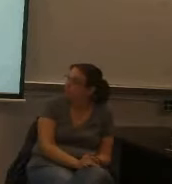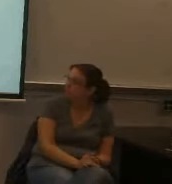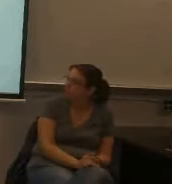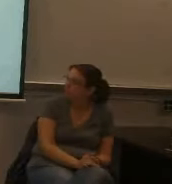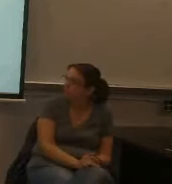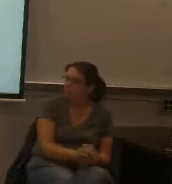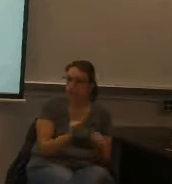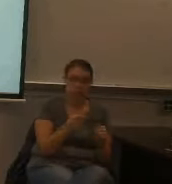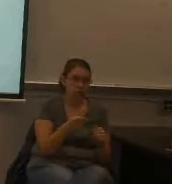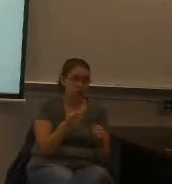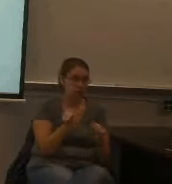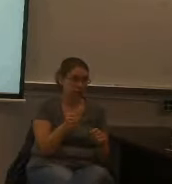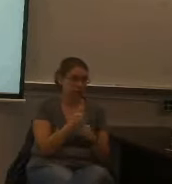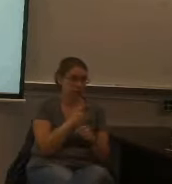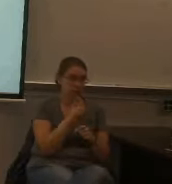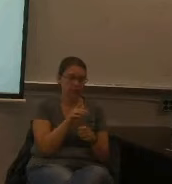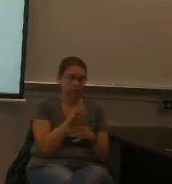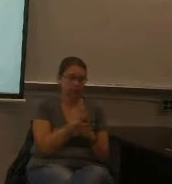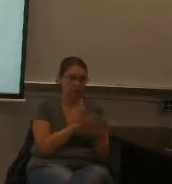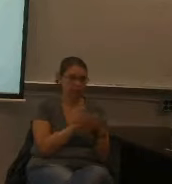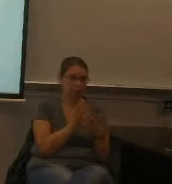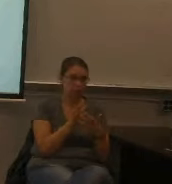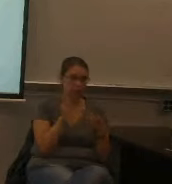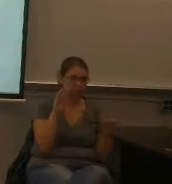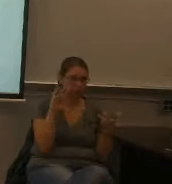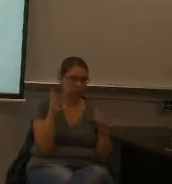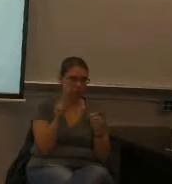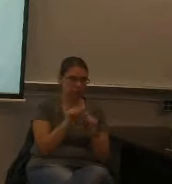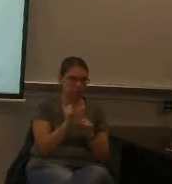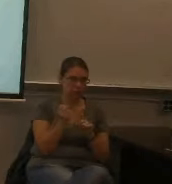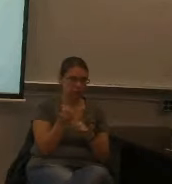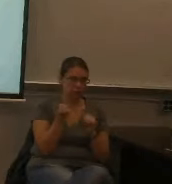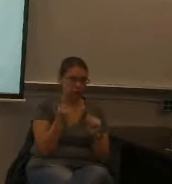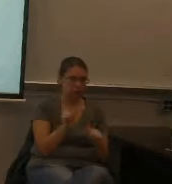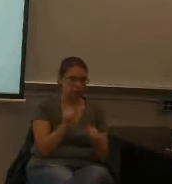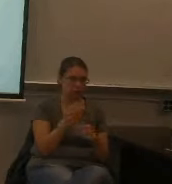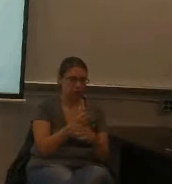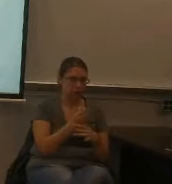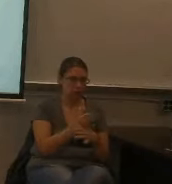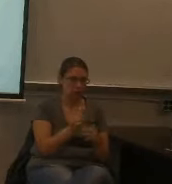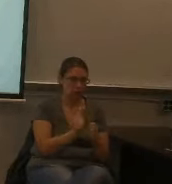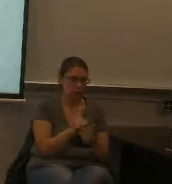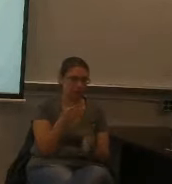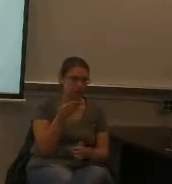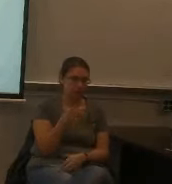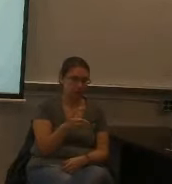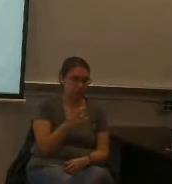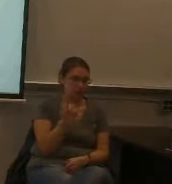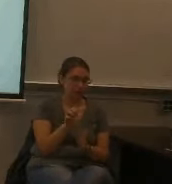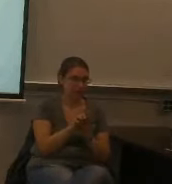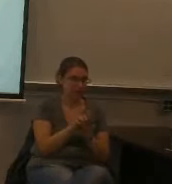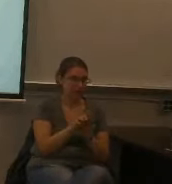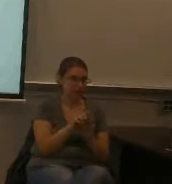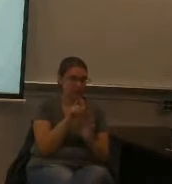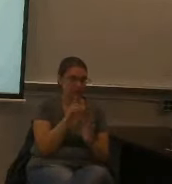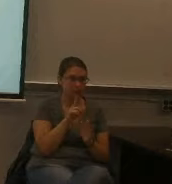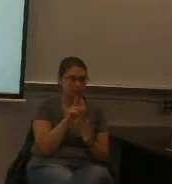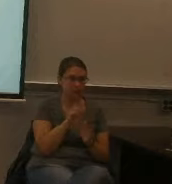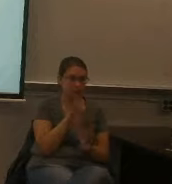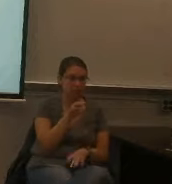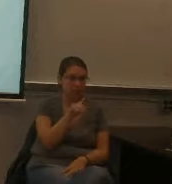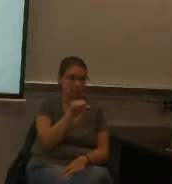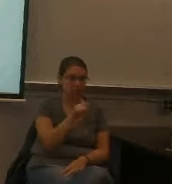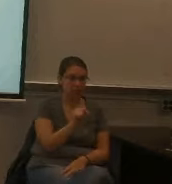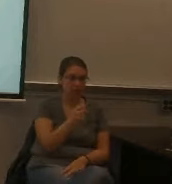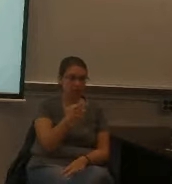And you can get some real messy situations with trying to tinker with fisheries. And one of the examples of this is